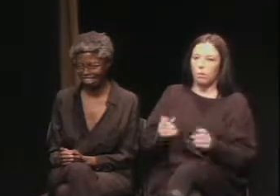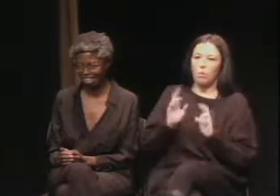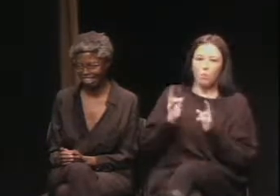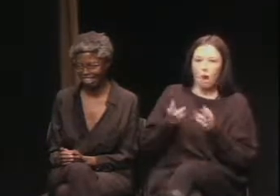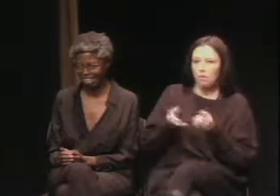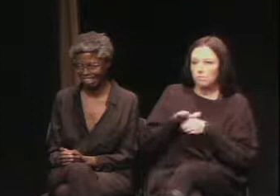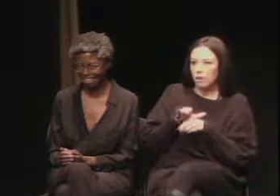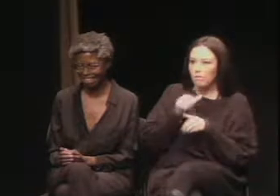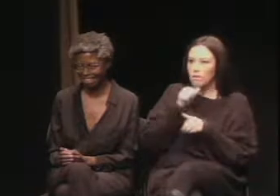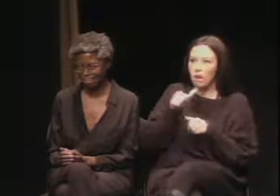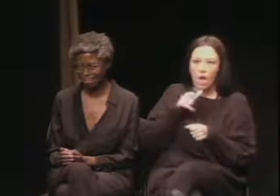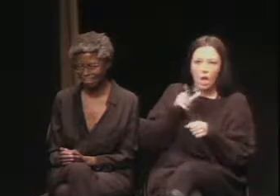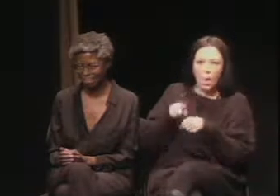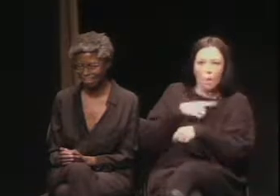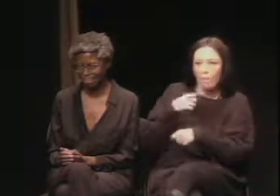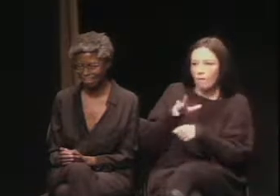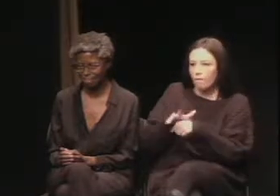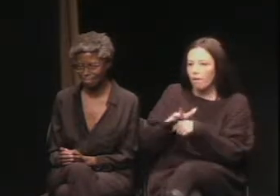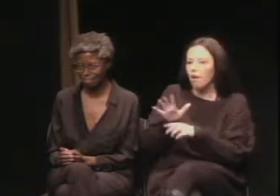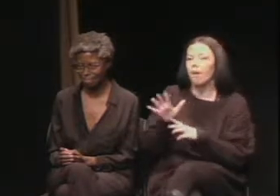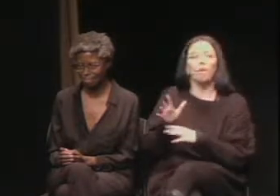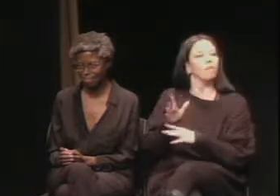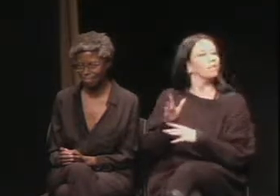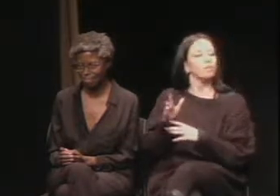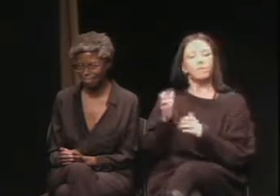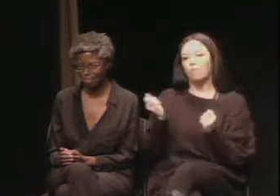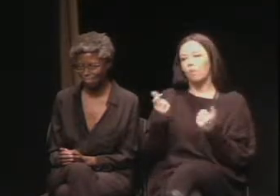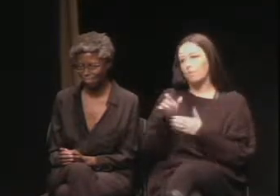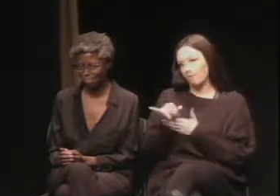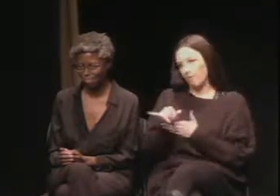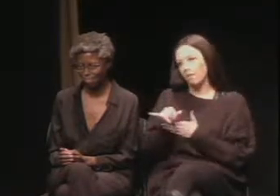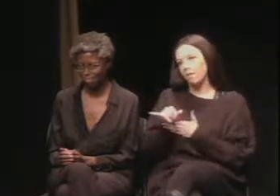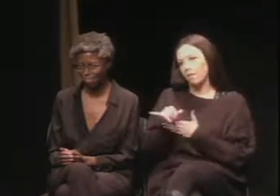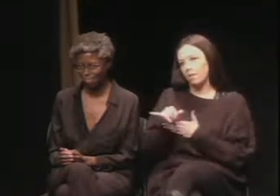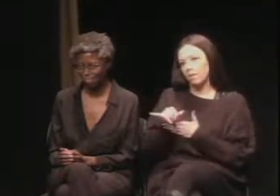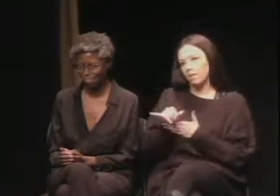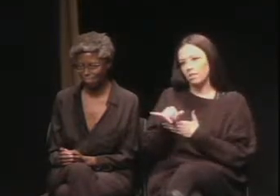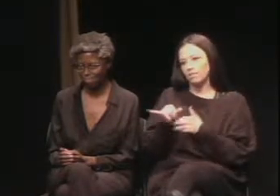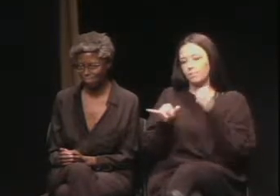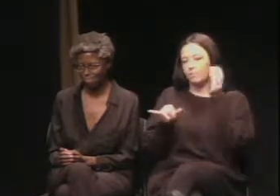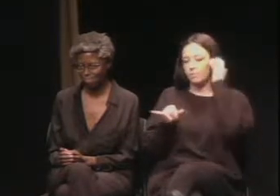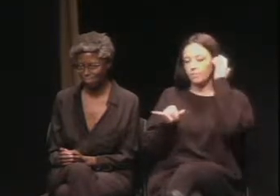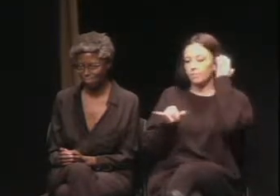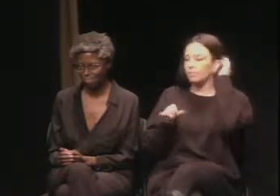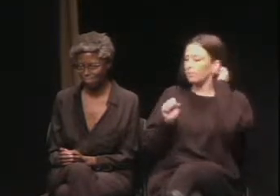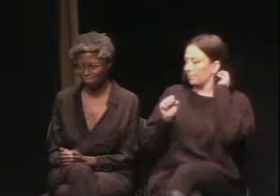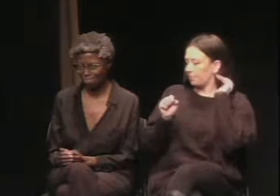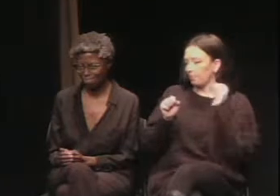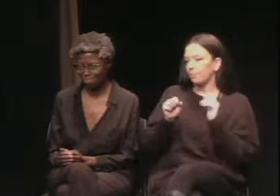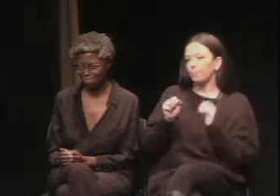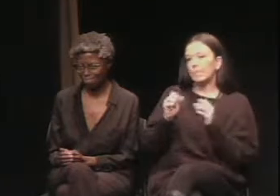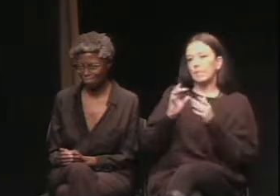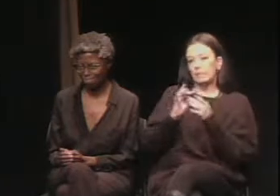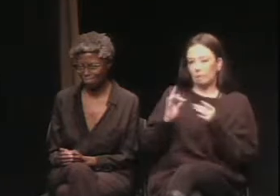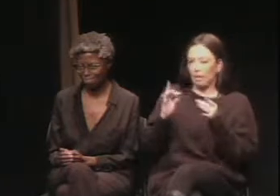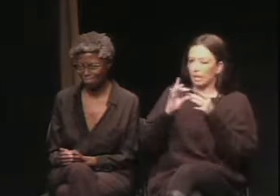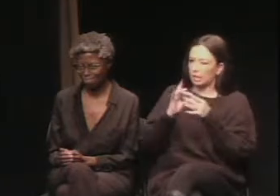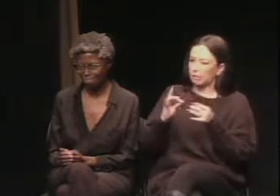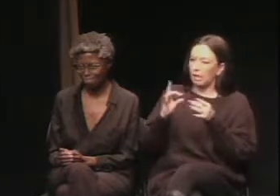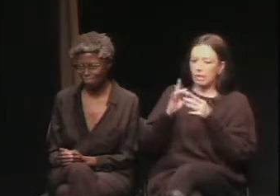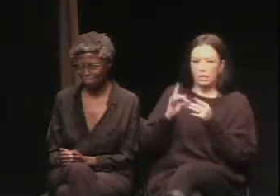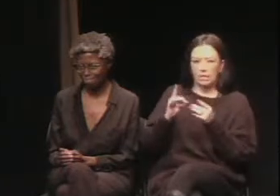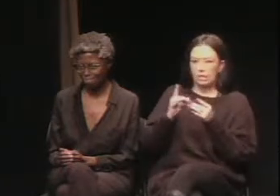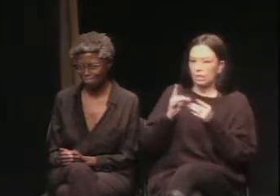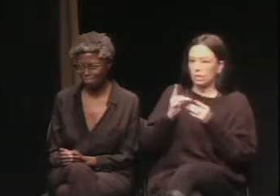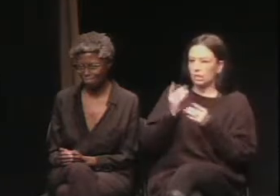there to cover your legs. A like stranger all will these, do that. Yeah, yeah, absolutely. A strange woman at church will come and there are these messages that we give to